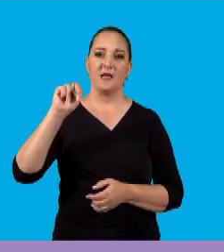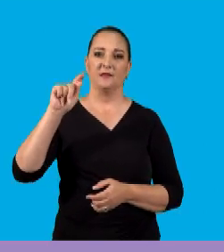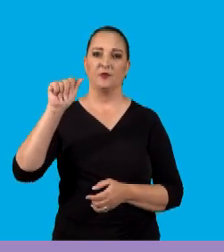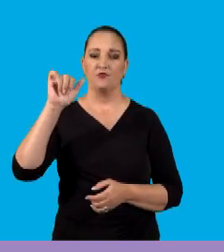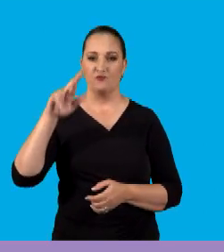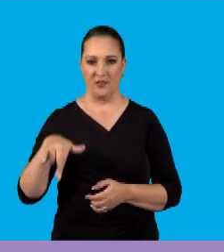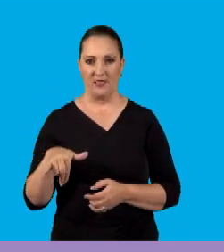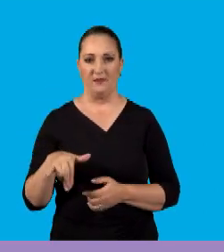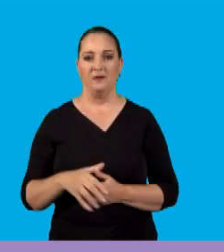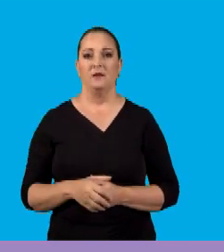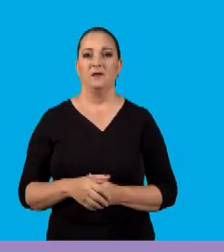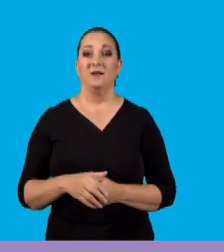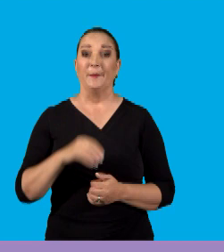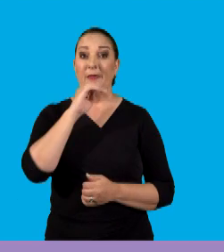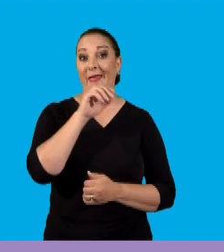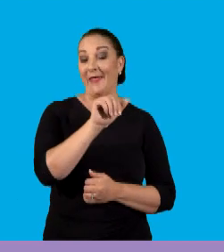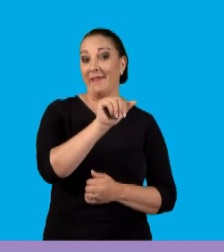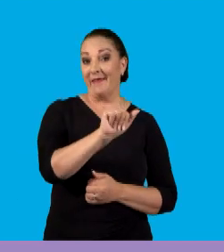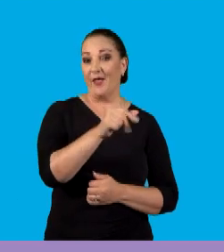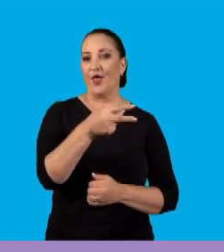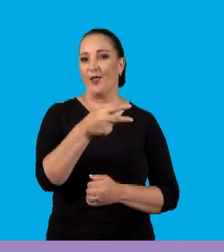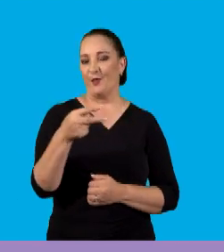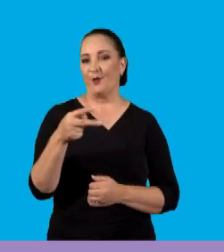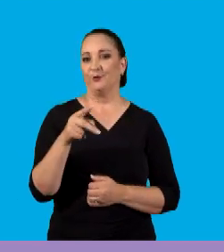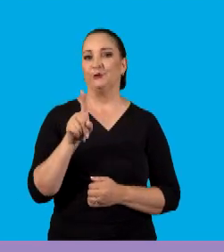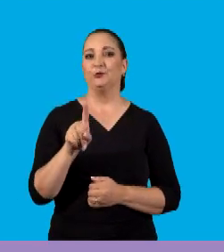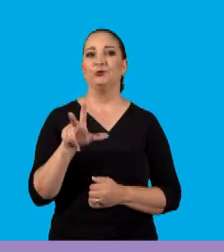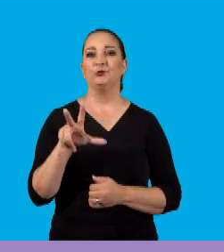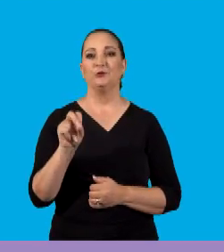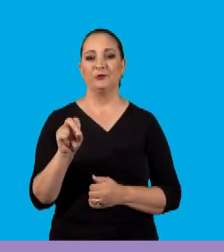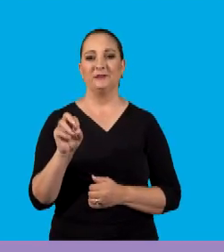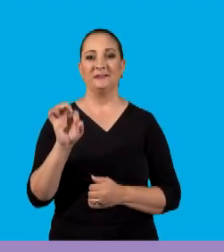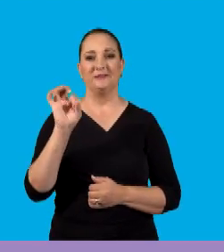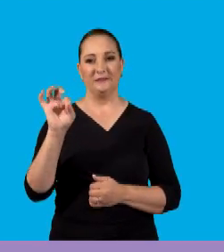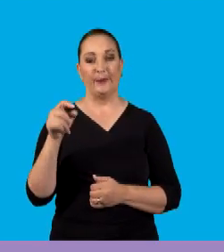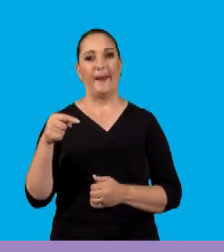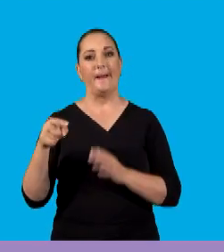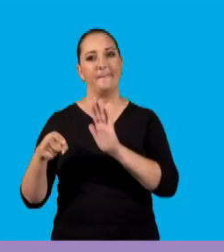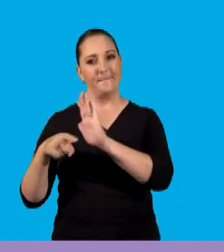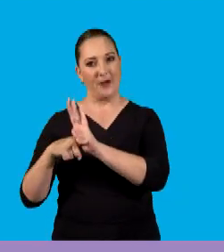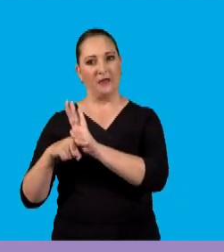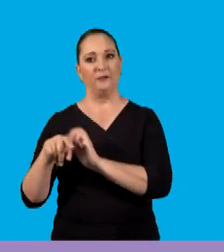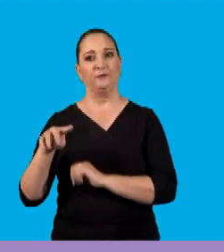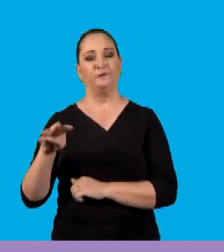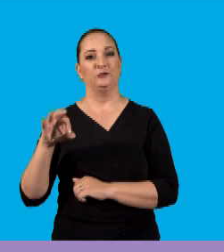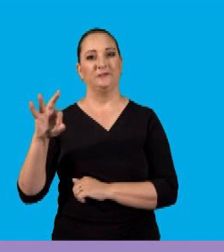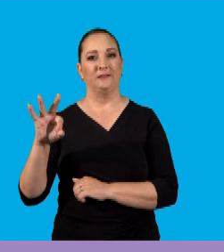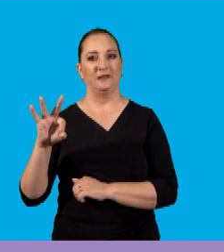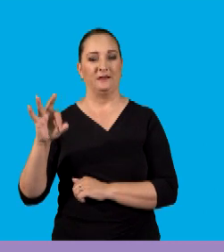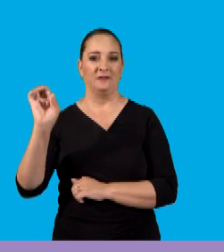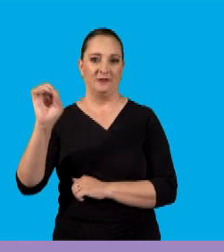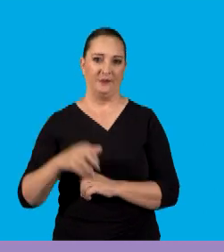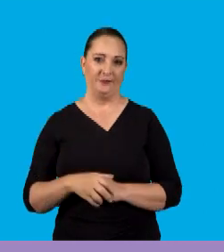And therefore, angle A equals to 180 degrees minus